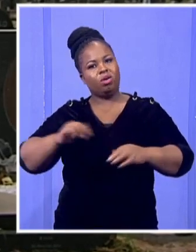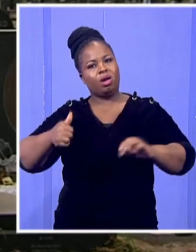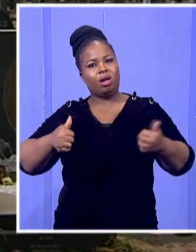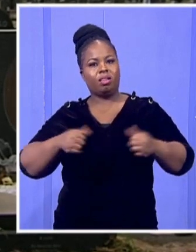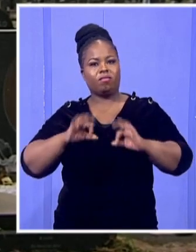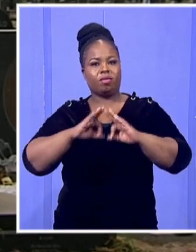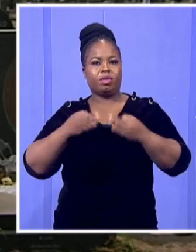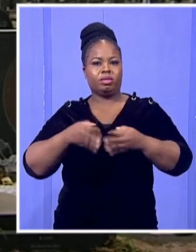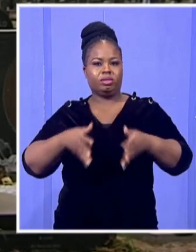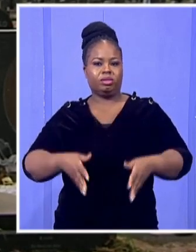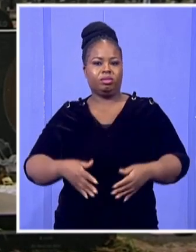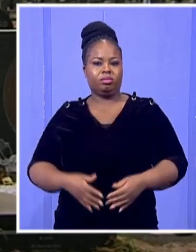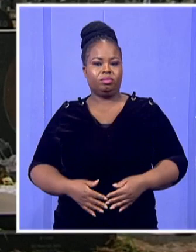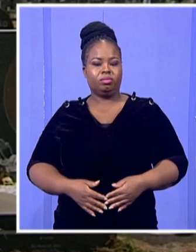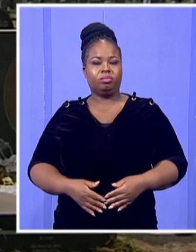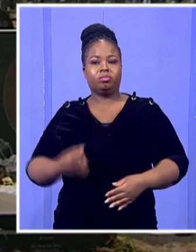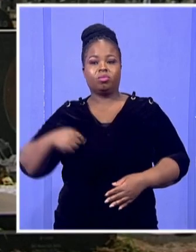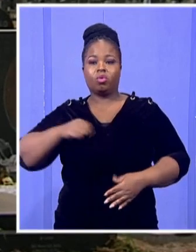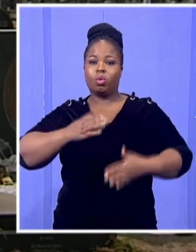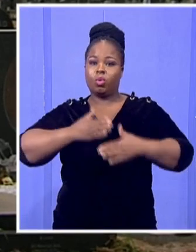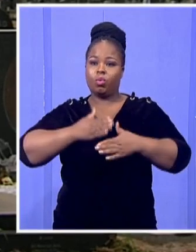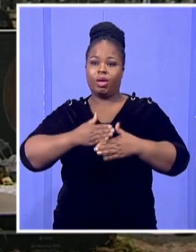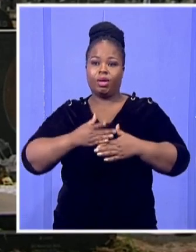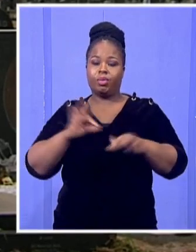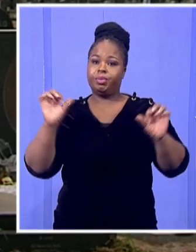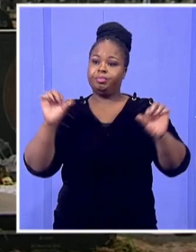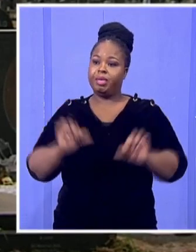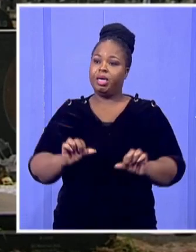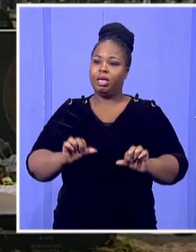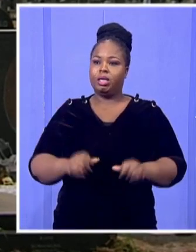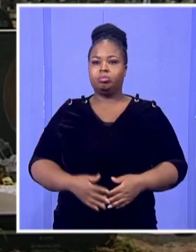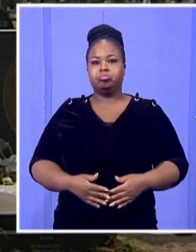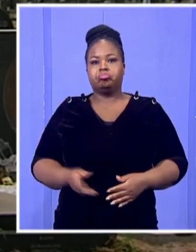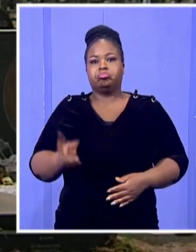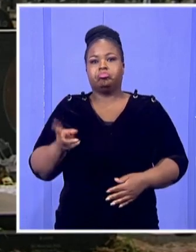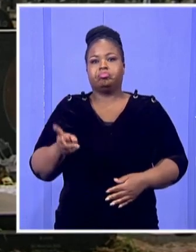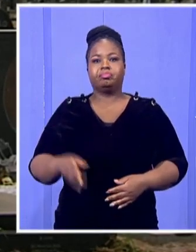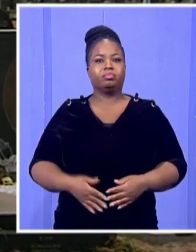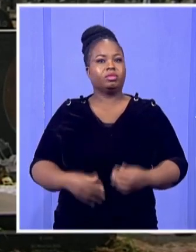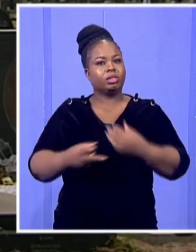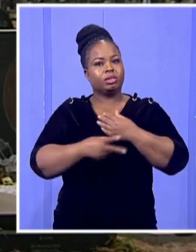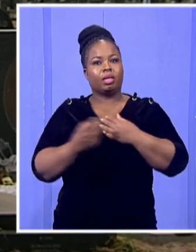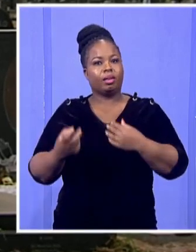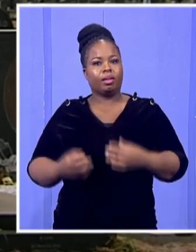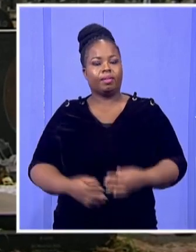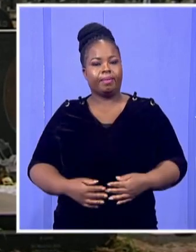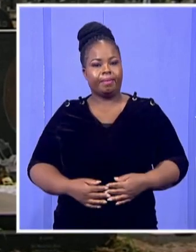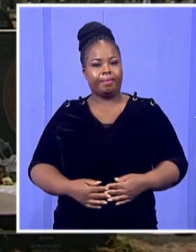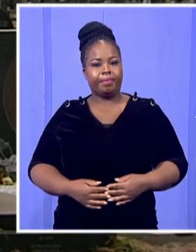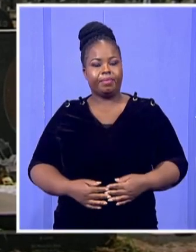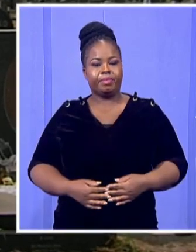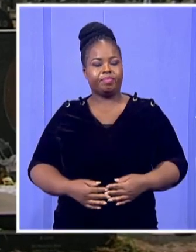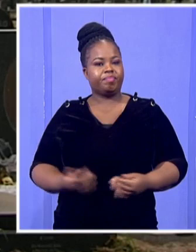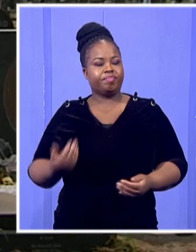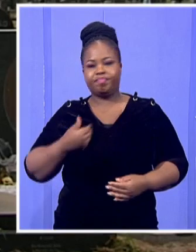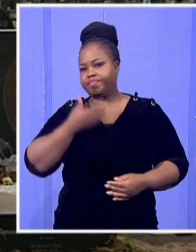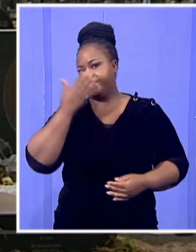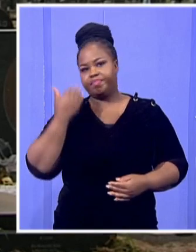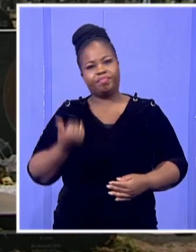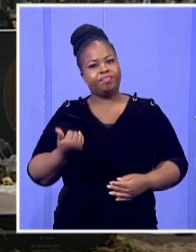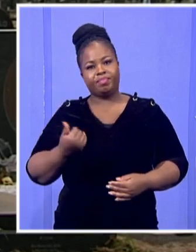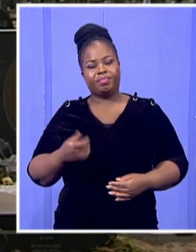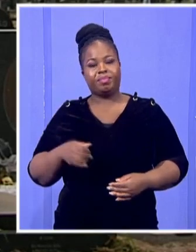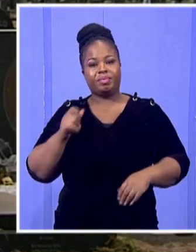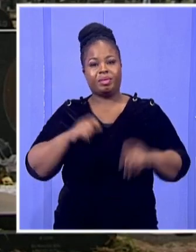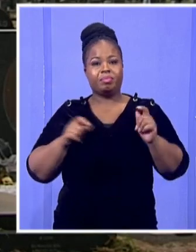here, we work, and when we come back another time, it's been stolen. You'd never know. Like, people